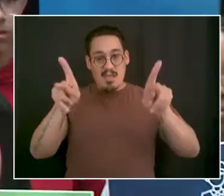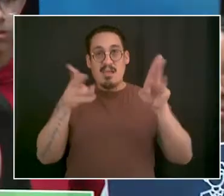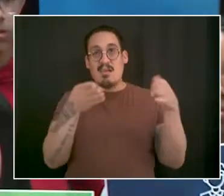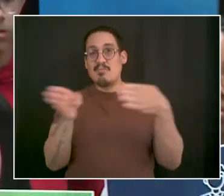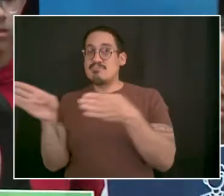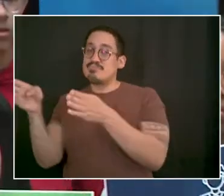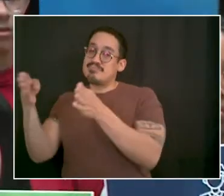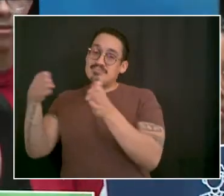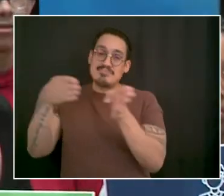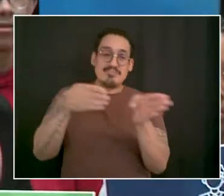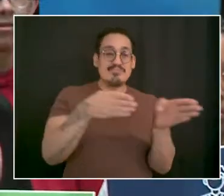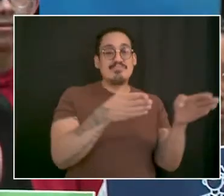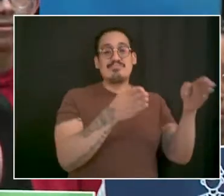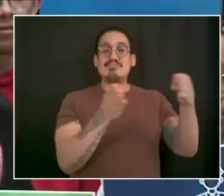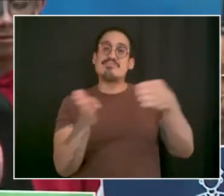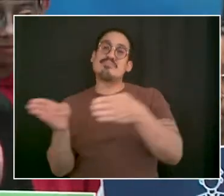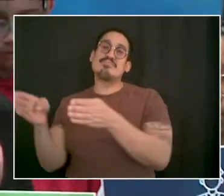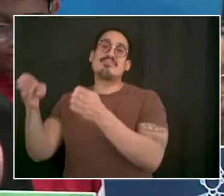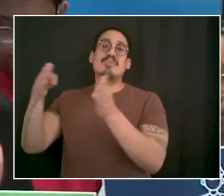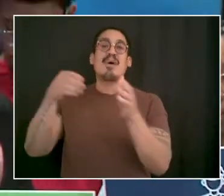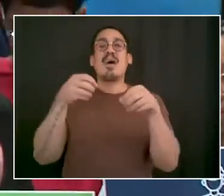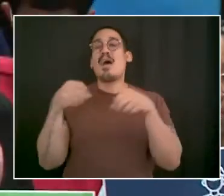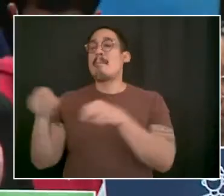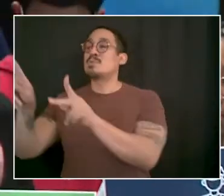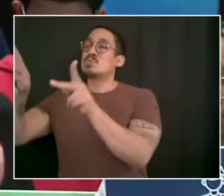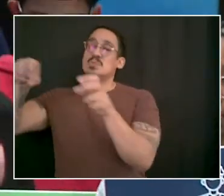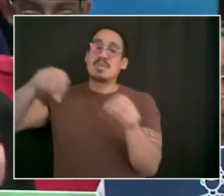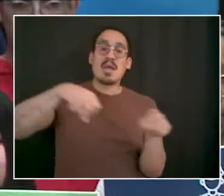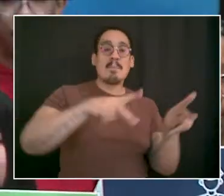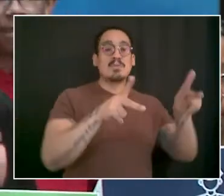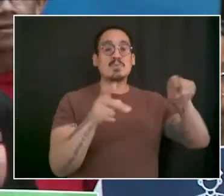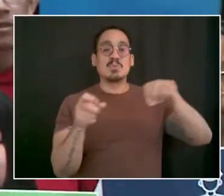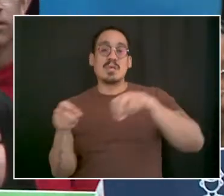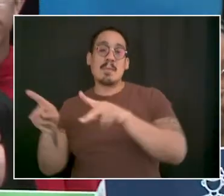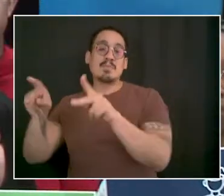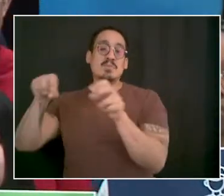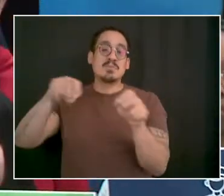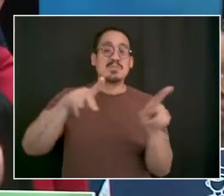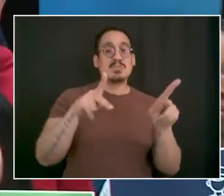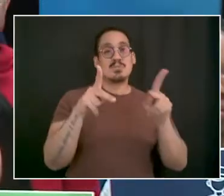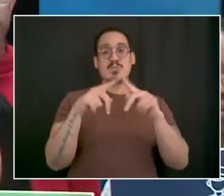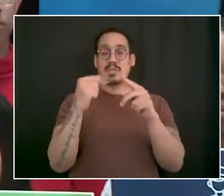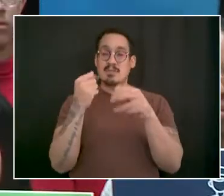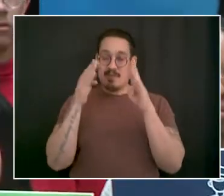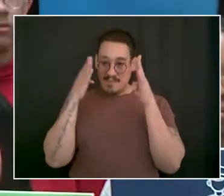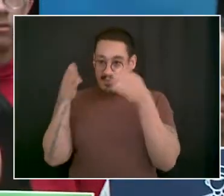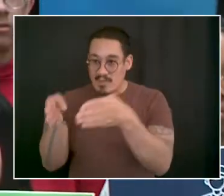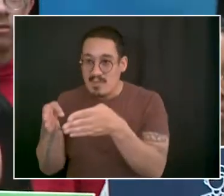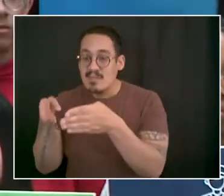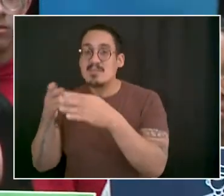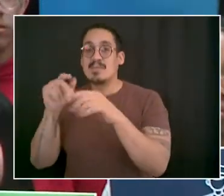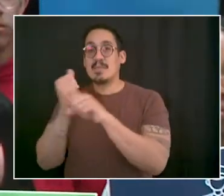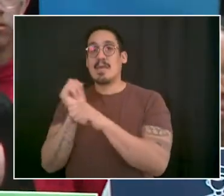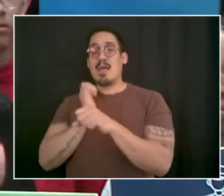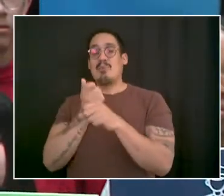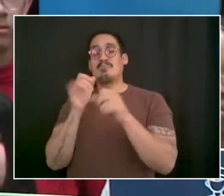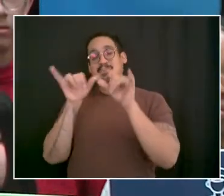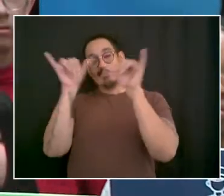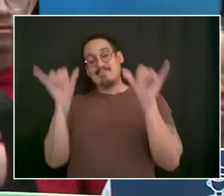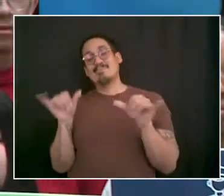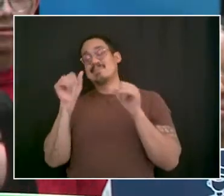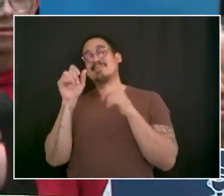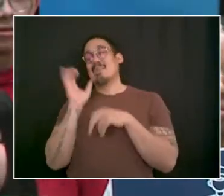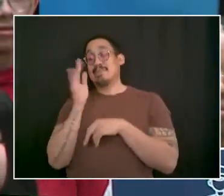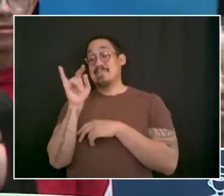turn, and that only upstream solution combined with enforcement would keep our city safe in the long run. Public